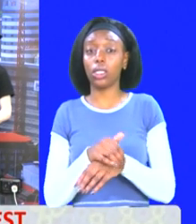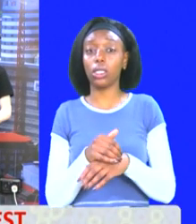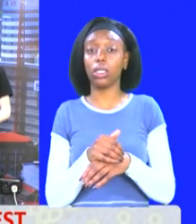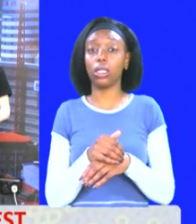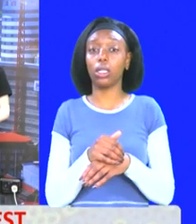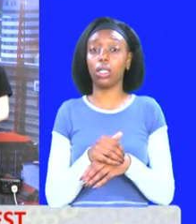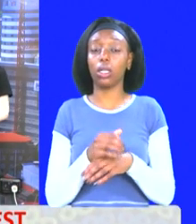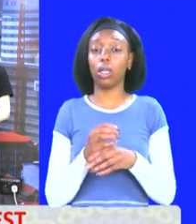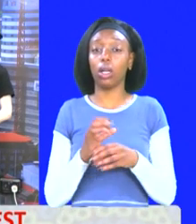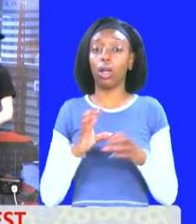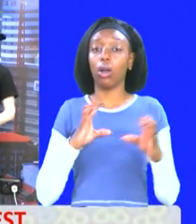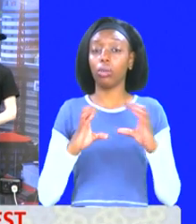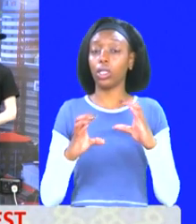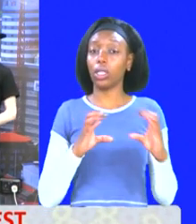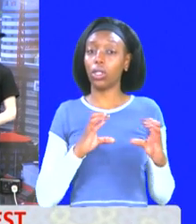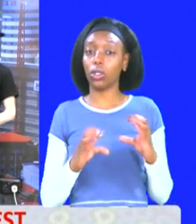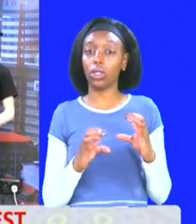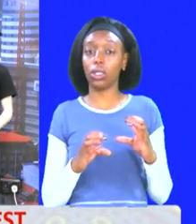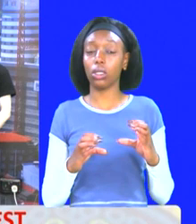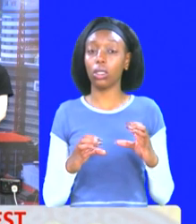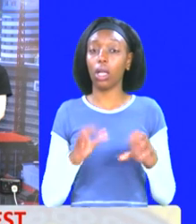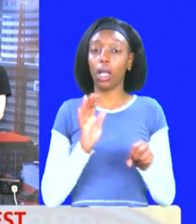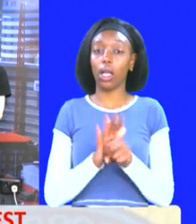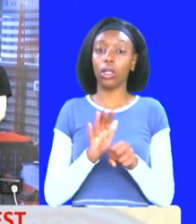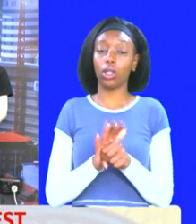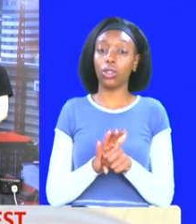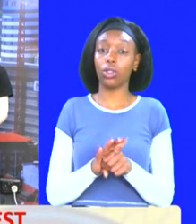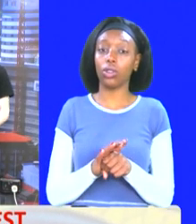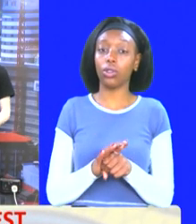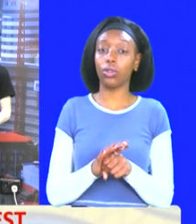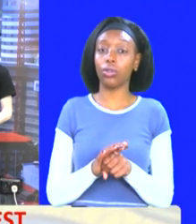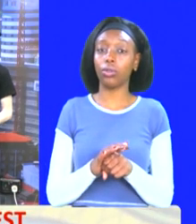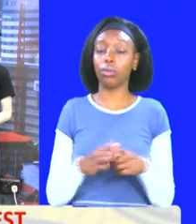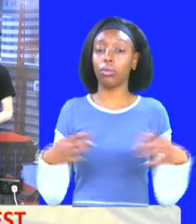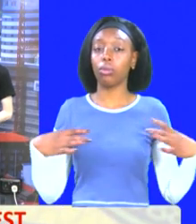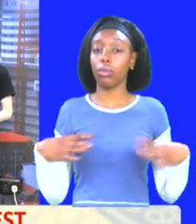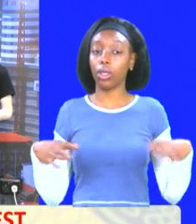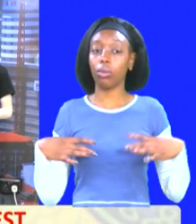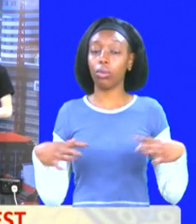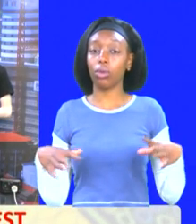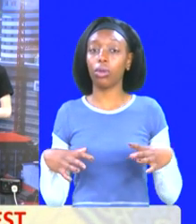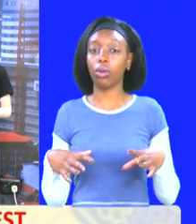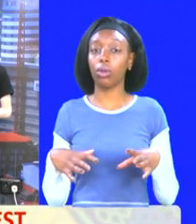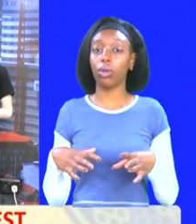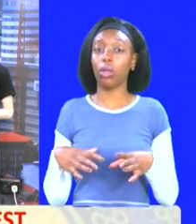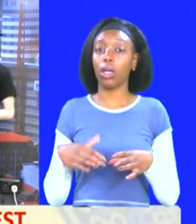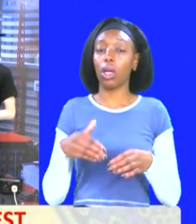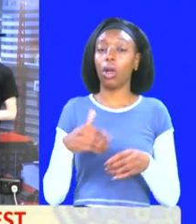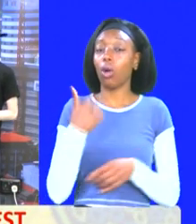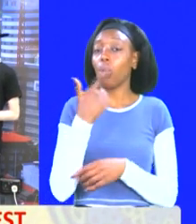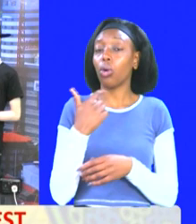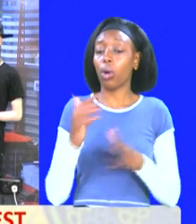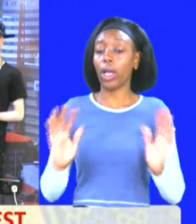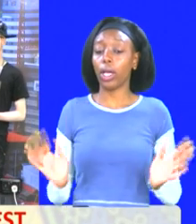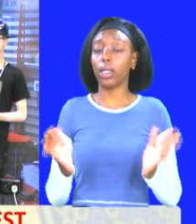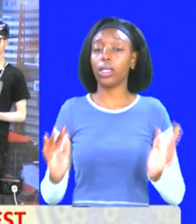Because at the end of the day, e platform, iko na a lot of youngsters. Na kama content yako ni ya ma youngsters, unafaa kutuchunishia hapo kidogo kidogo ndo pia sisi to make sure, we are